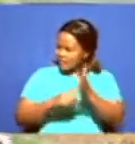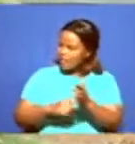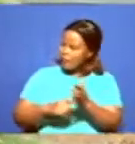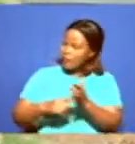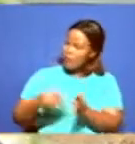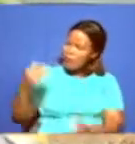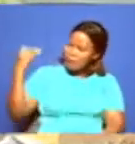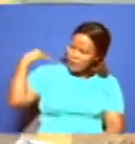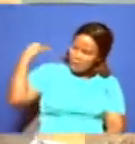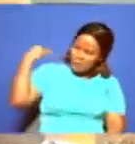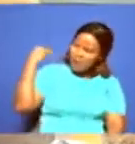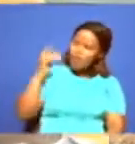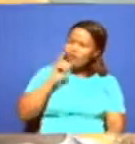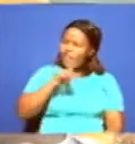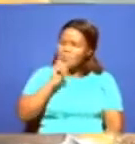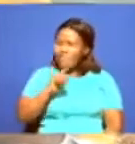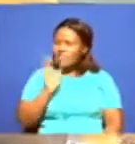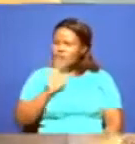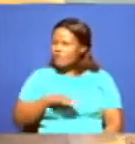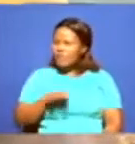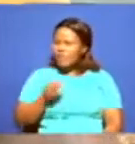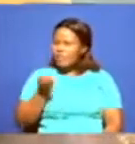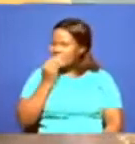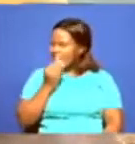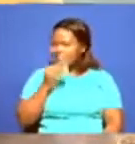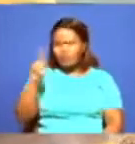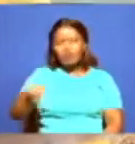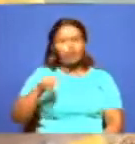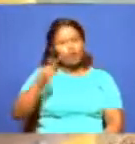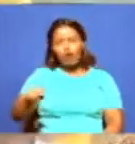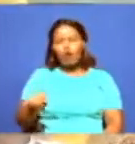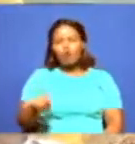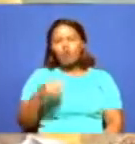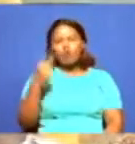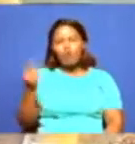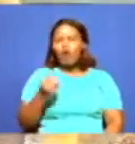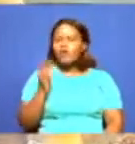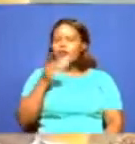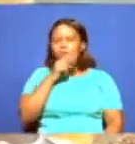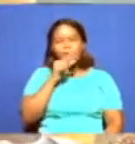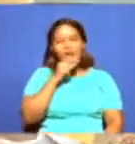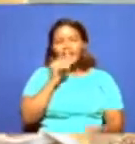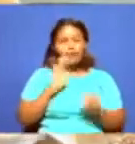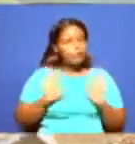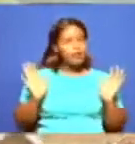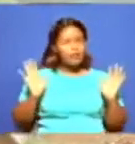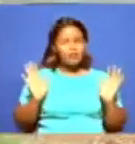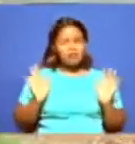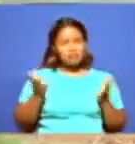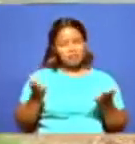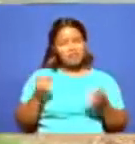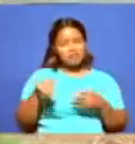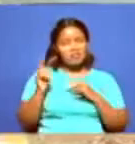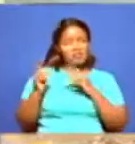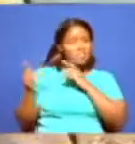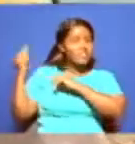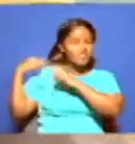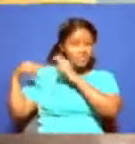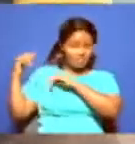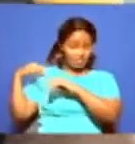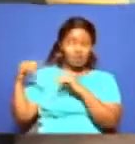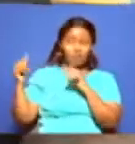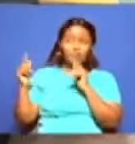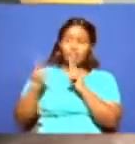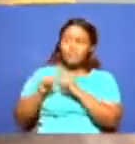supposed to eat the back. I think it's just meant for the men alone. Yeah. I think it's a tradition that even the women